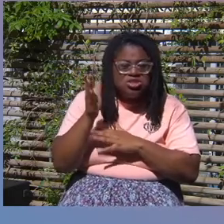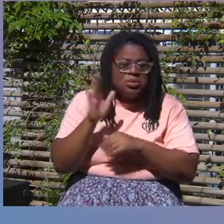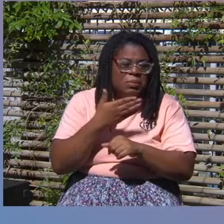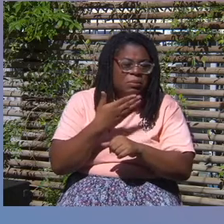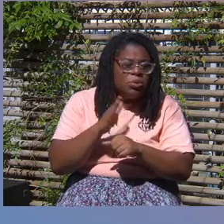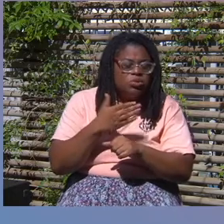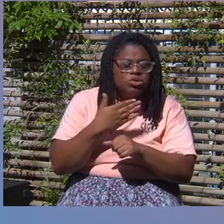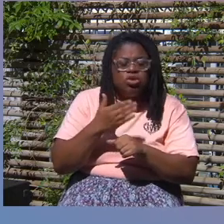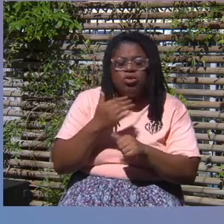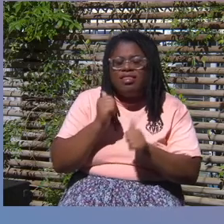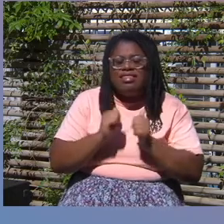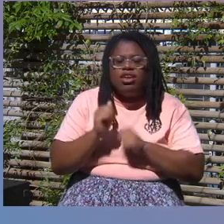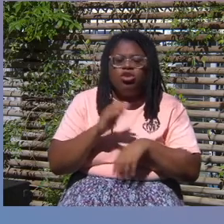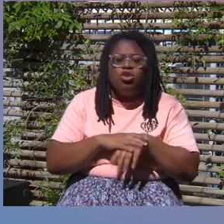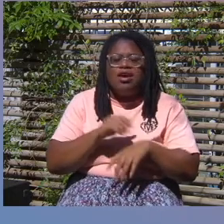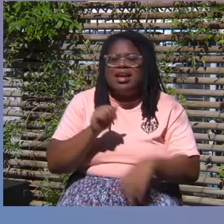students.